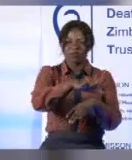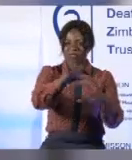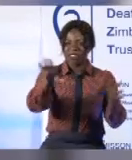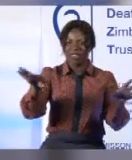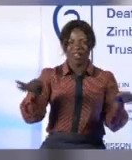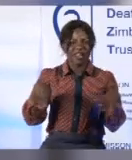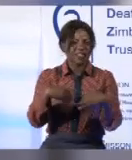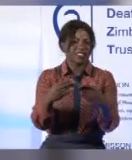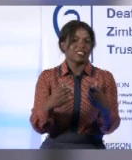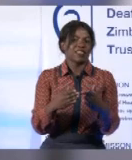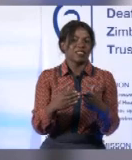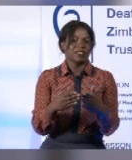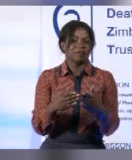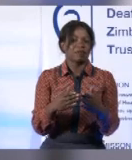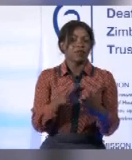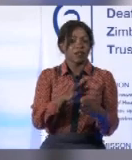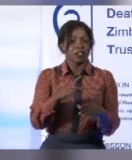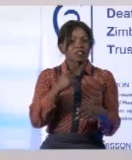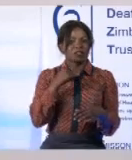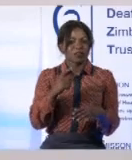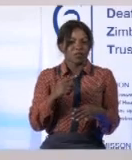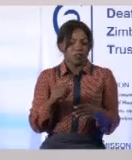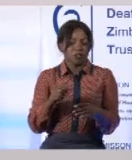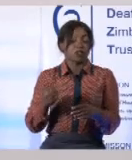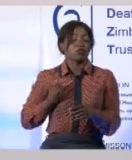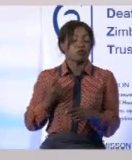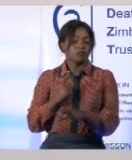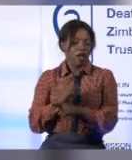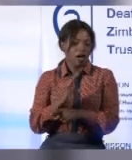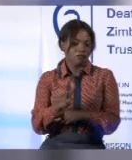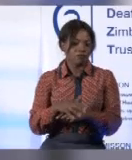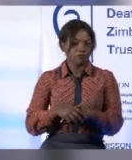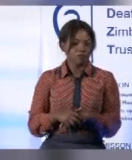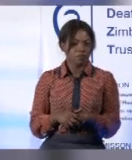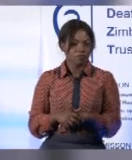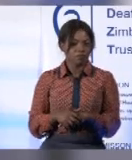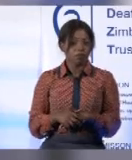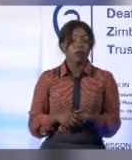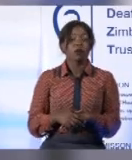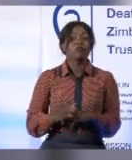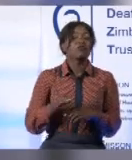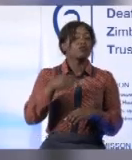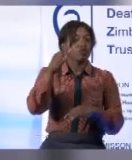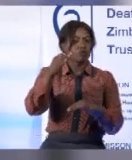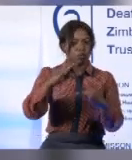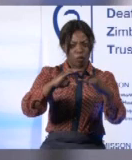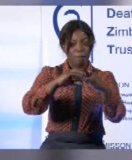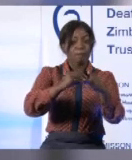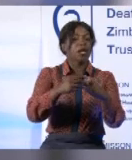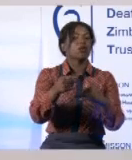have a relationship on the go. What are your plans with her? I'm going to marry her.